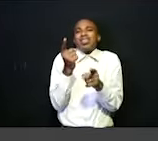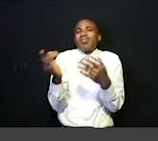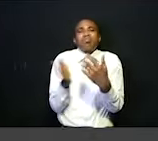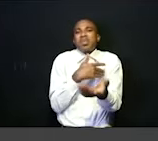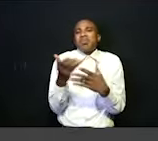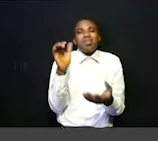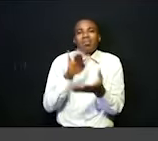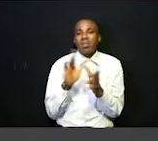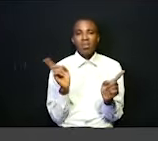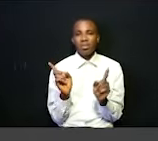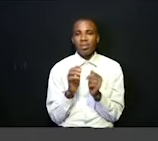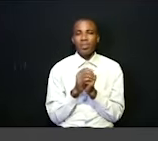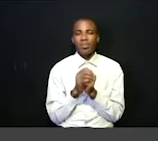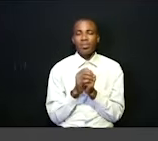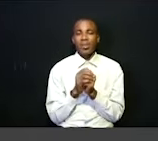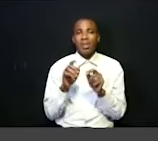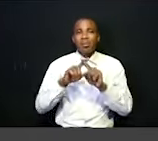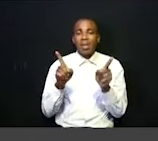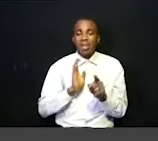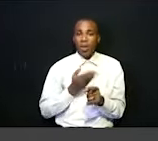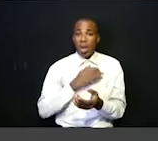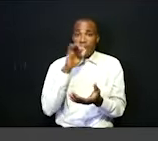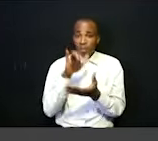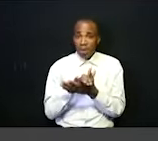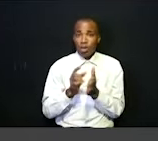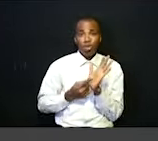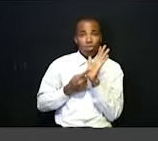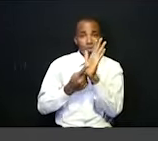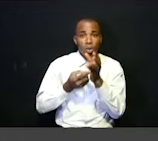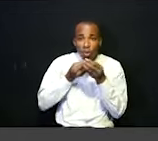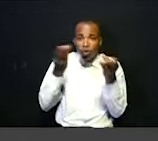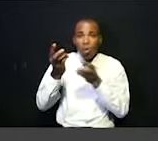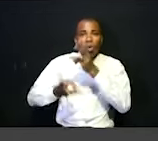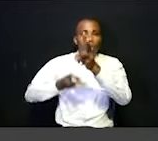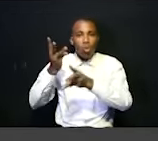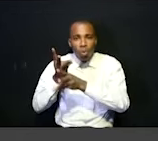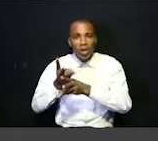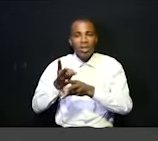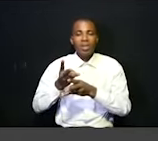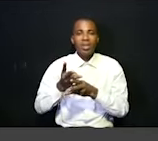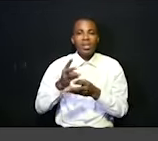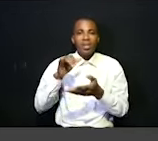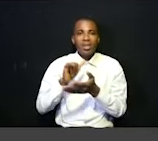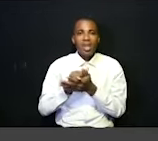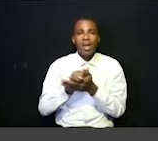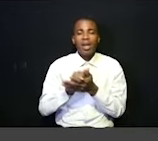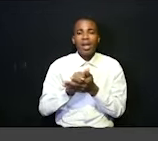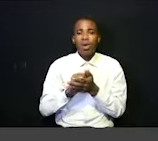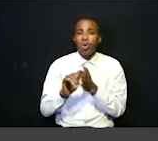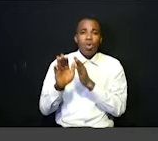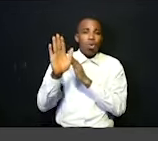It is a sign that speaks to the world now of the mystical union of